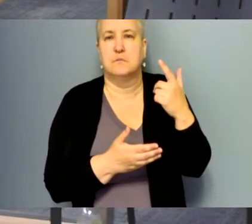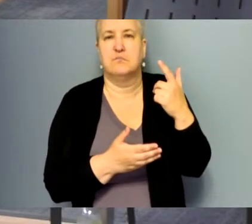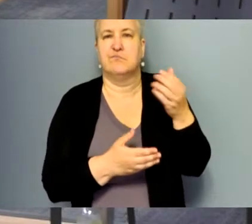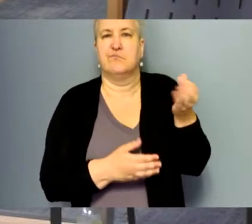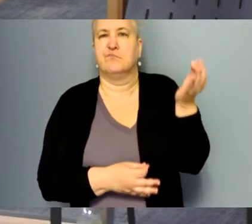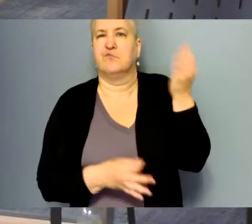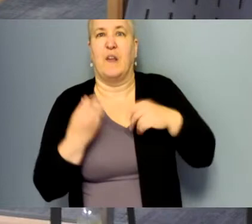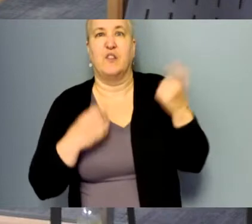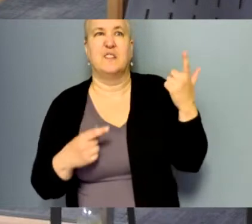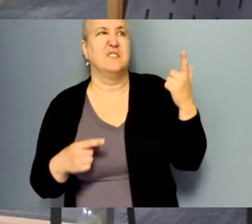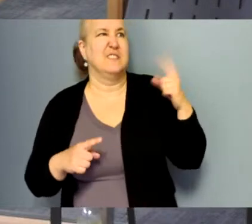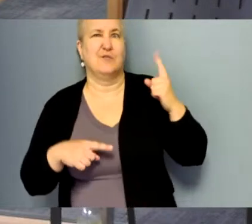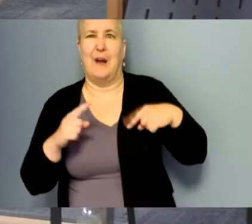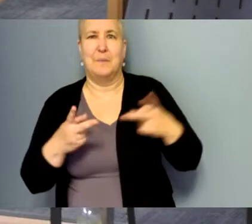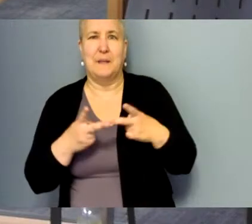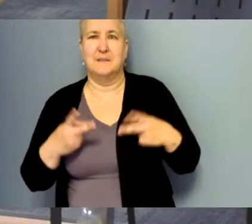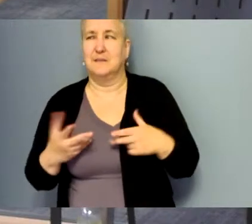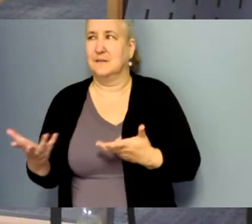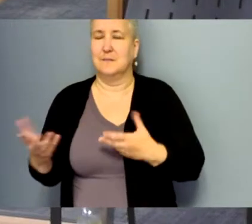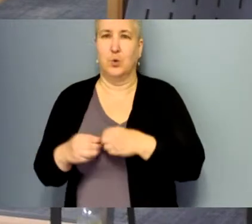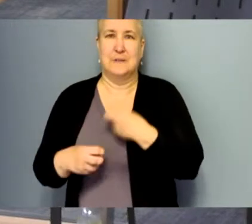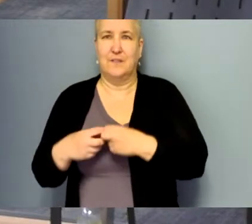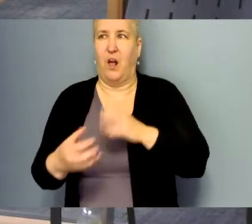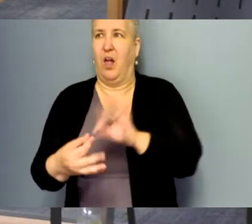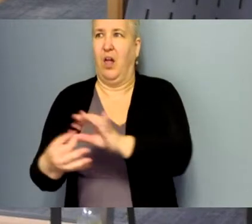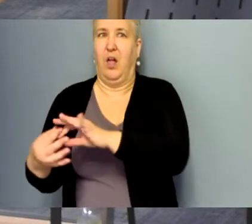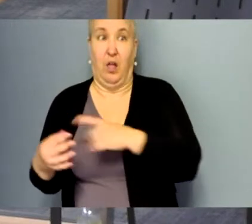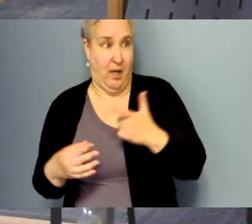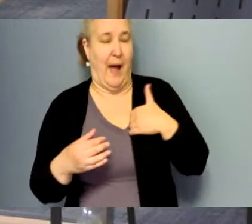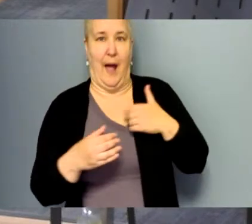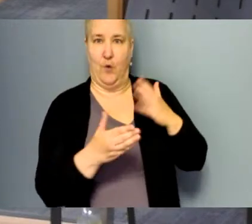random places where it's more difficult to connect.